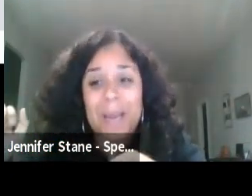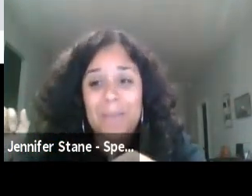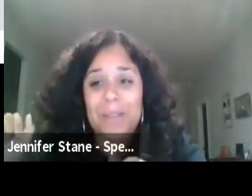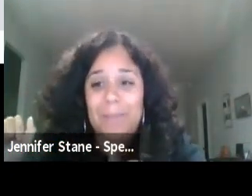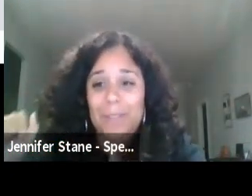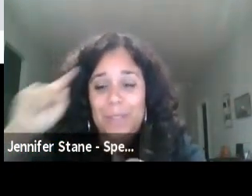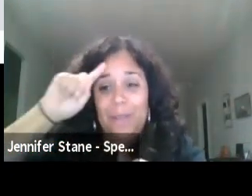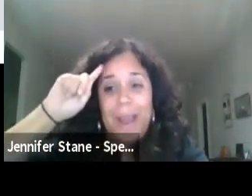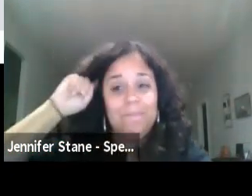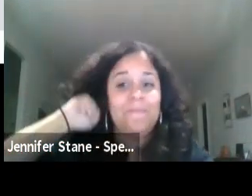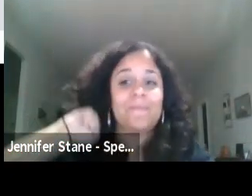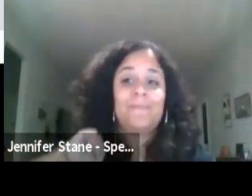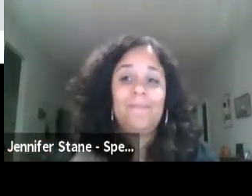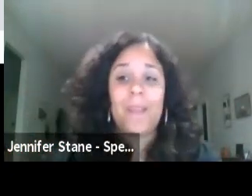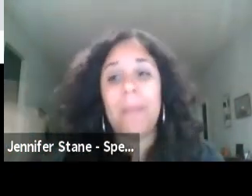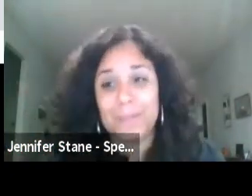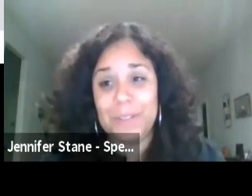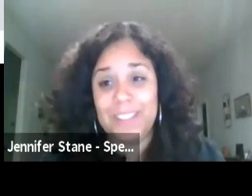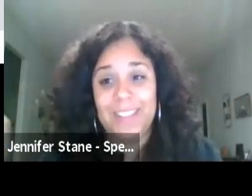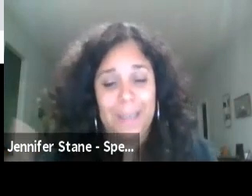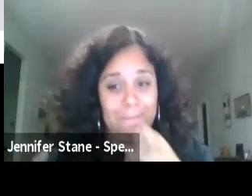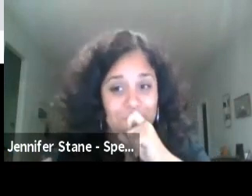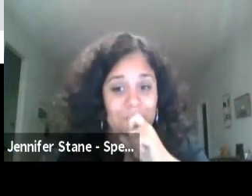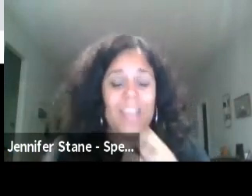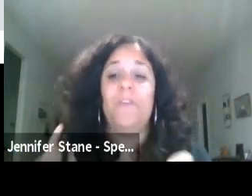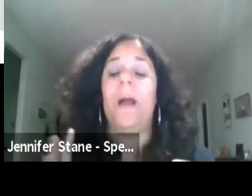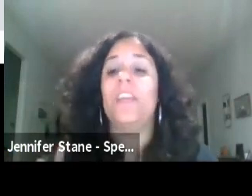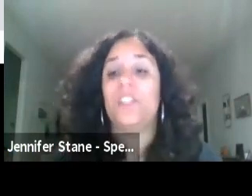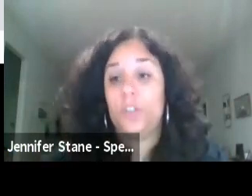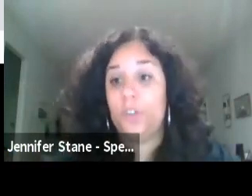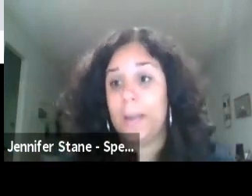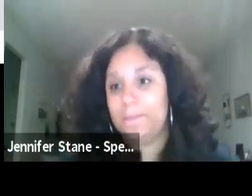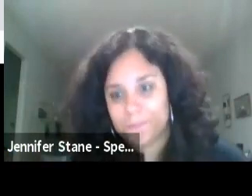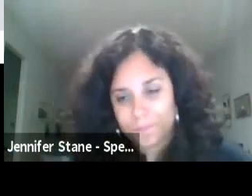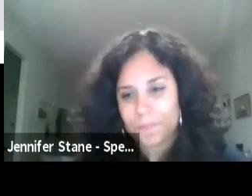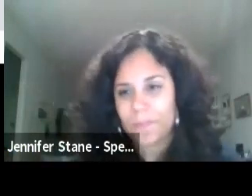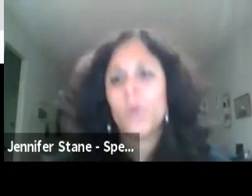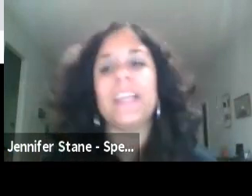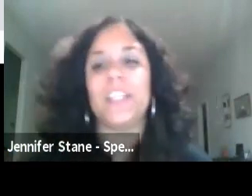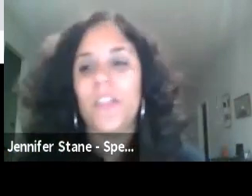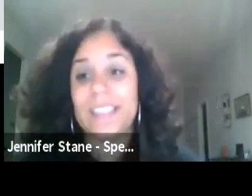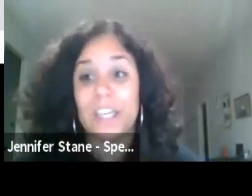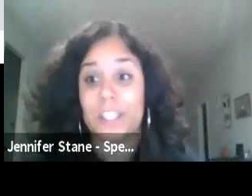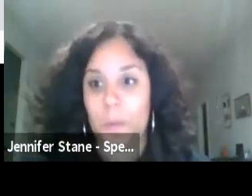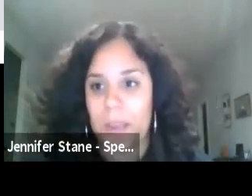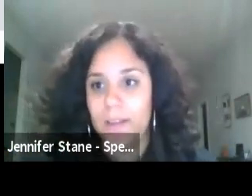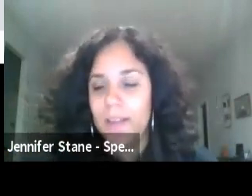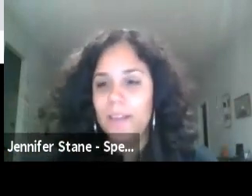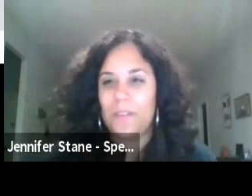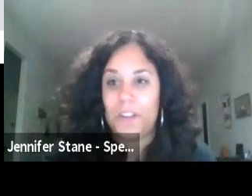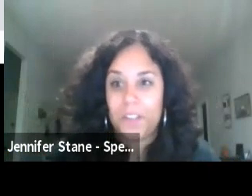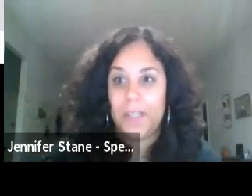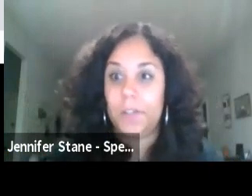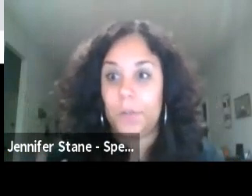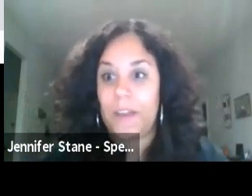Thank you, James. You're absolutely right. Mine was doing it just then. If your mouth gets too dry, we like to call that xerostomia. If